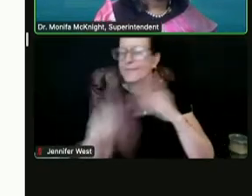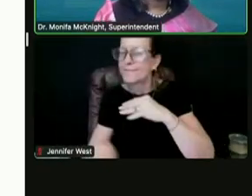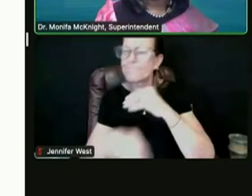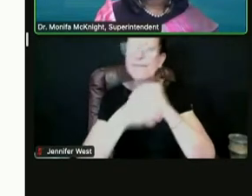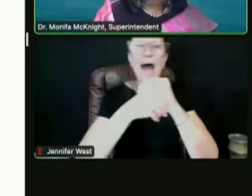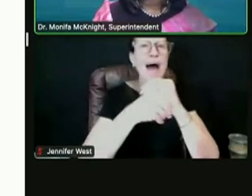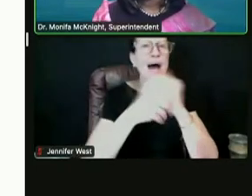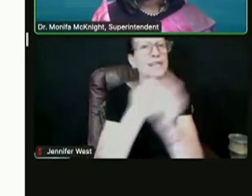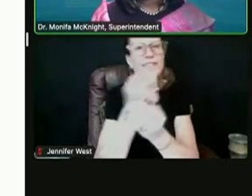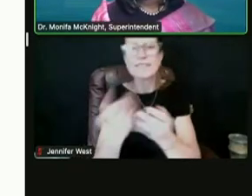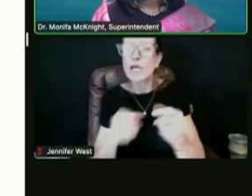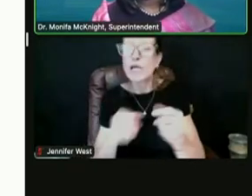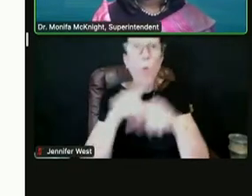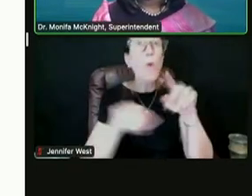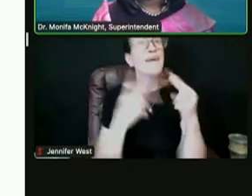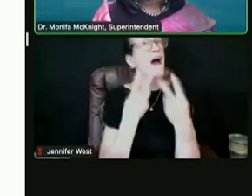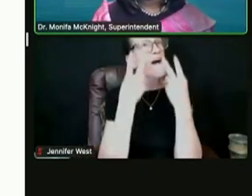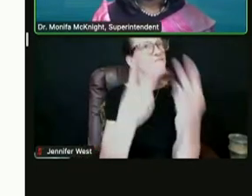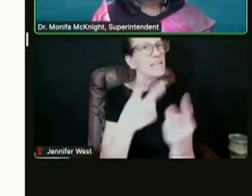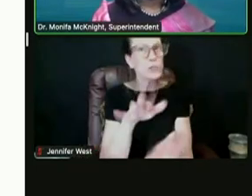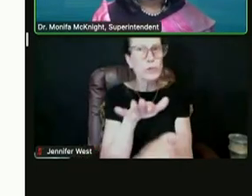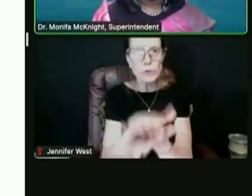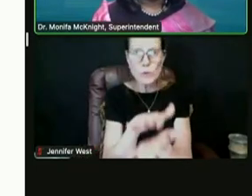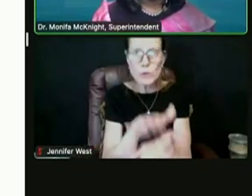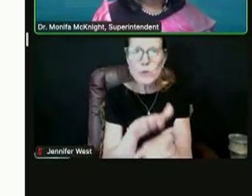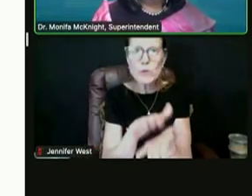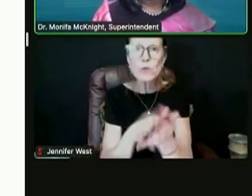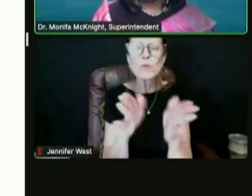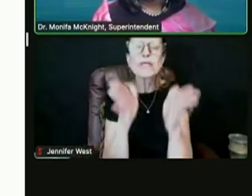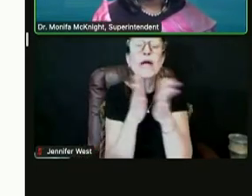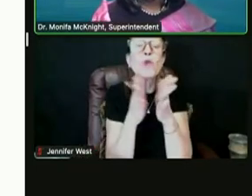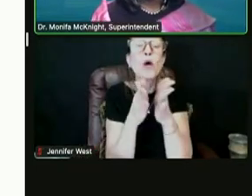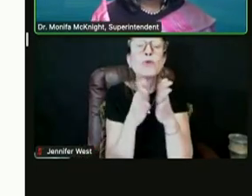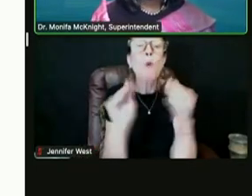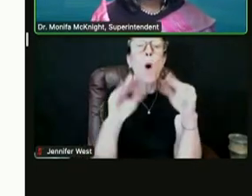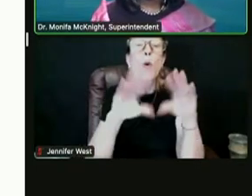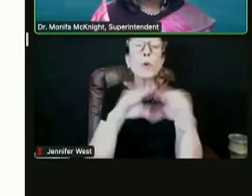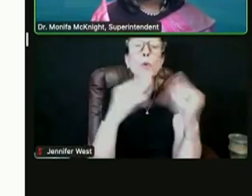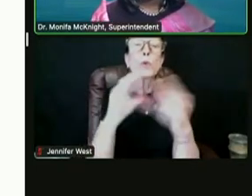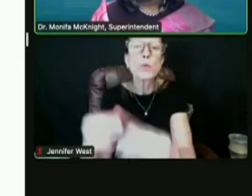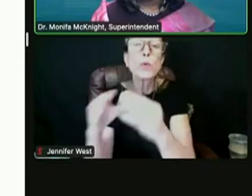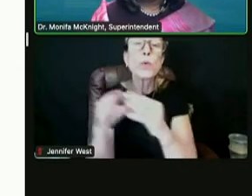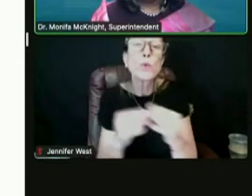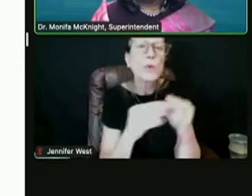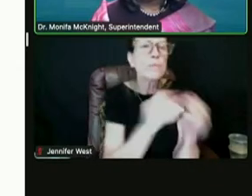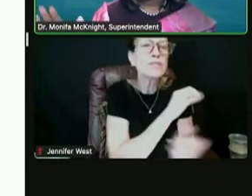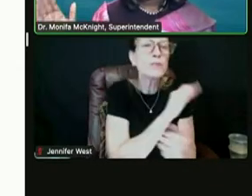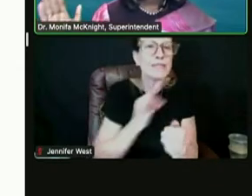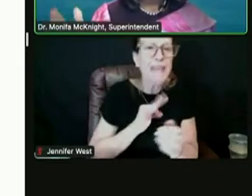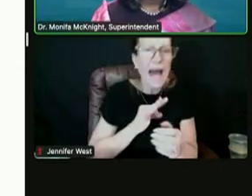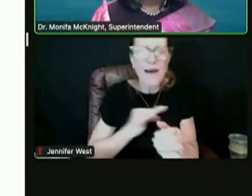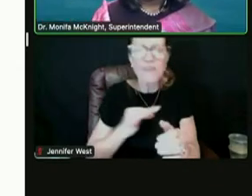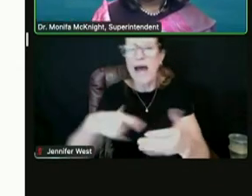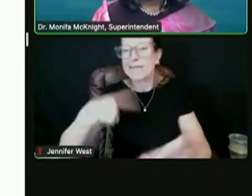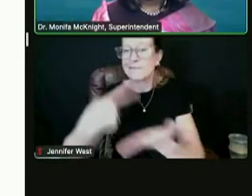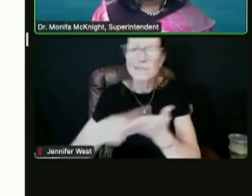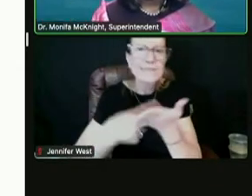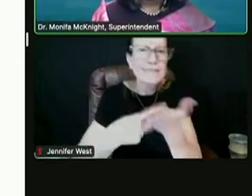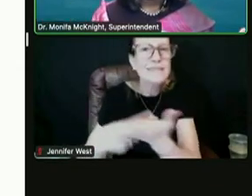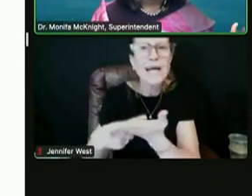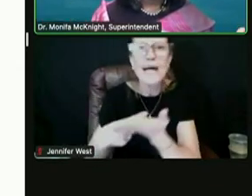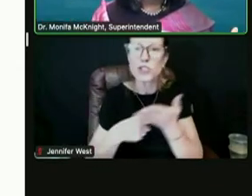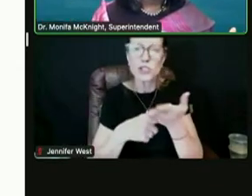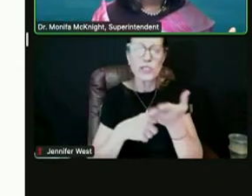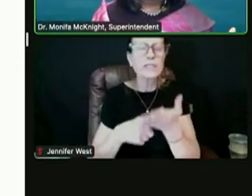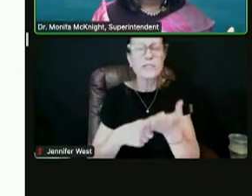go out and visit schools, in the small groups that I have with staff, in the conversations that I have. Even if we're not in